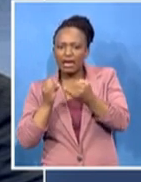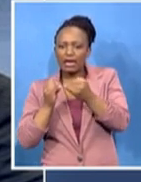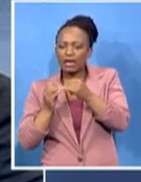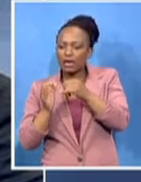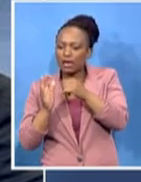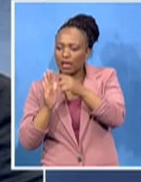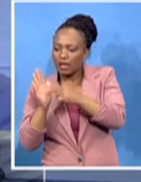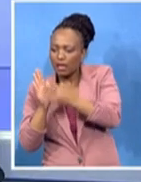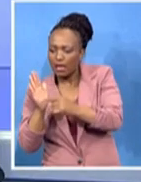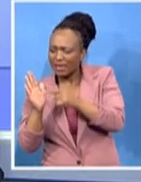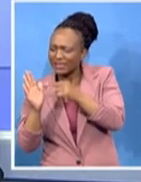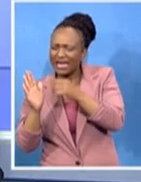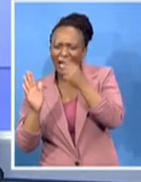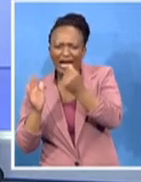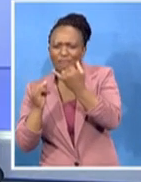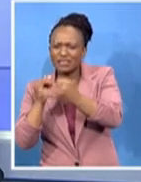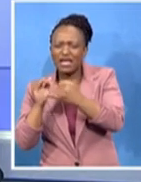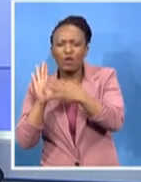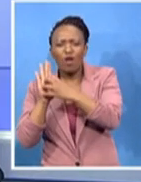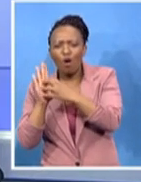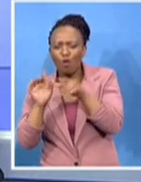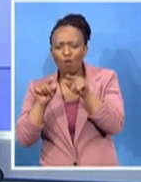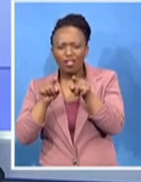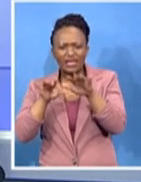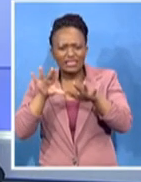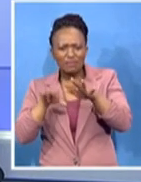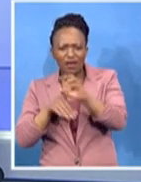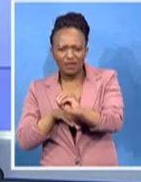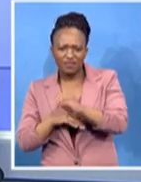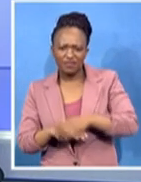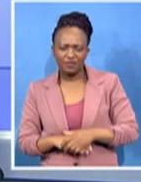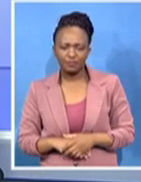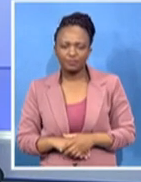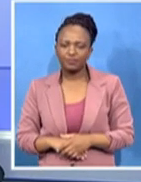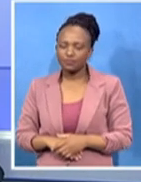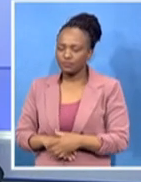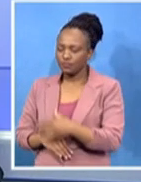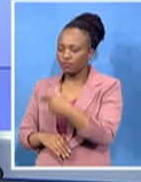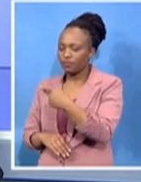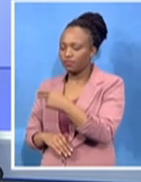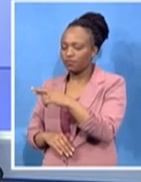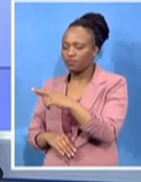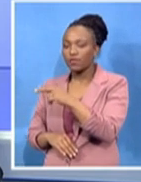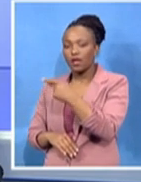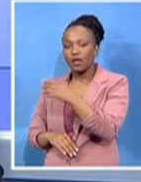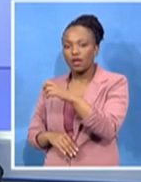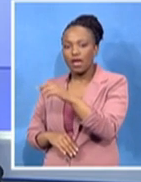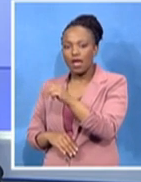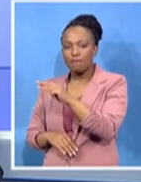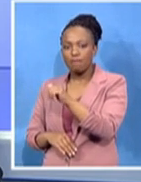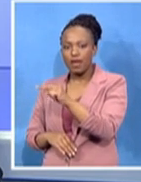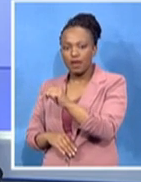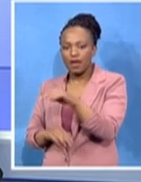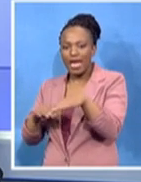So ActionSA leader Herman Mashaba has vowed to challenge this decision in court if needs be. Are